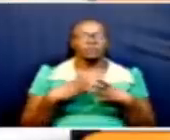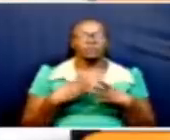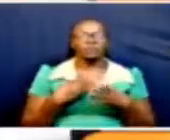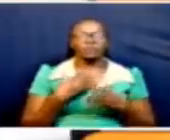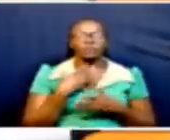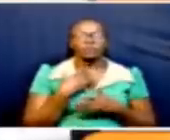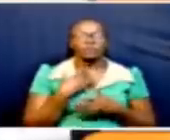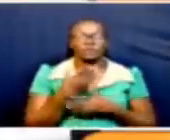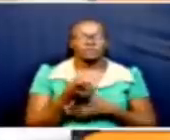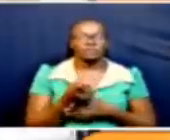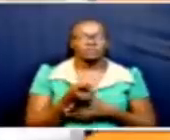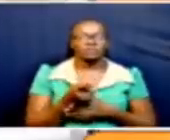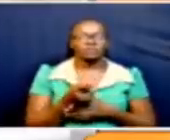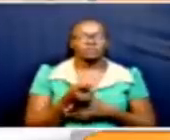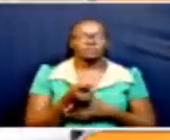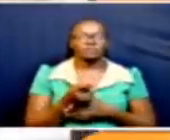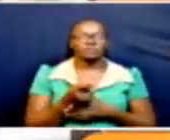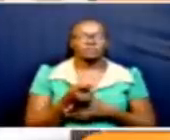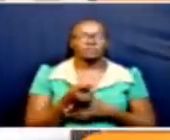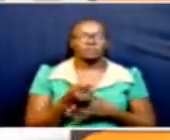Kizito, Namulanda,